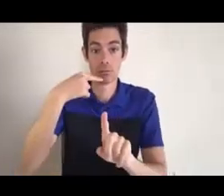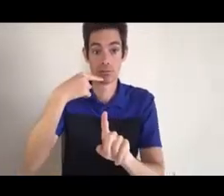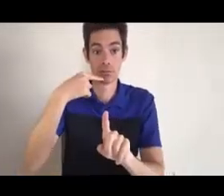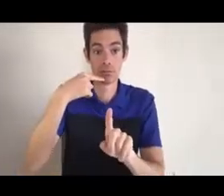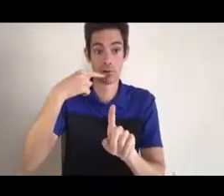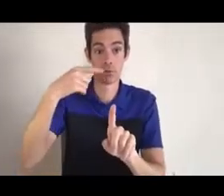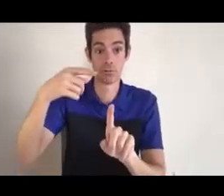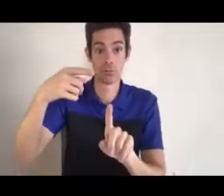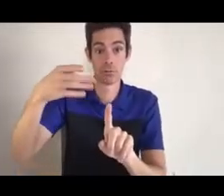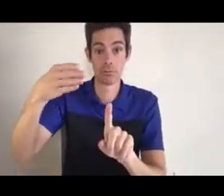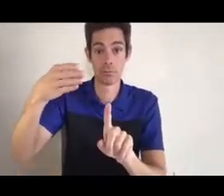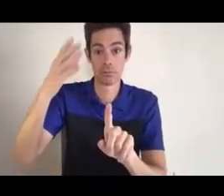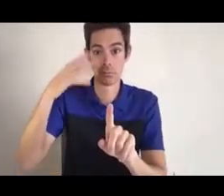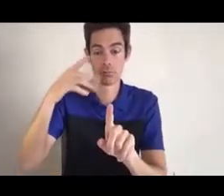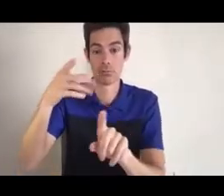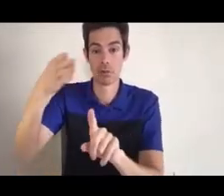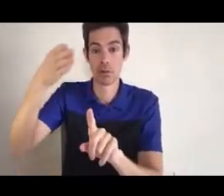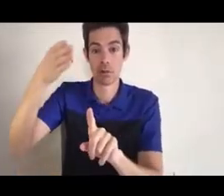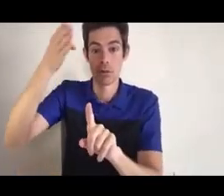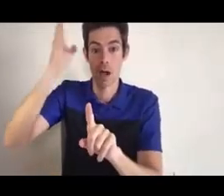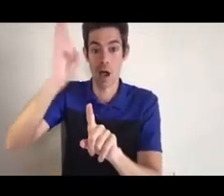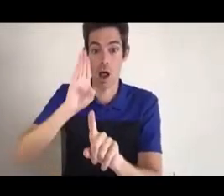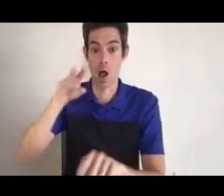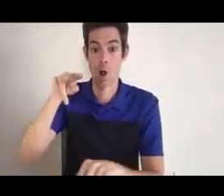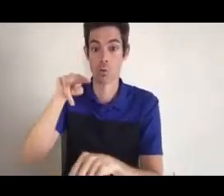example, like you've said,